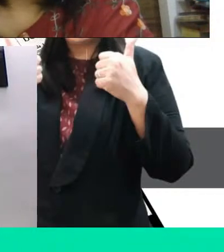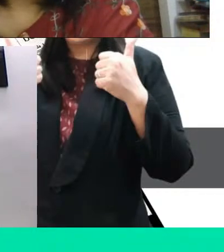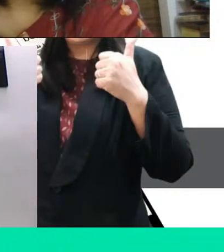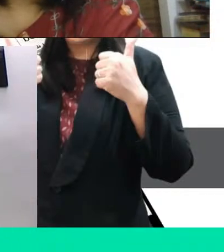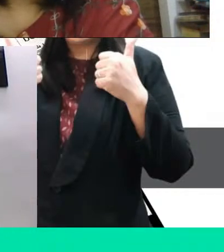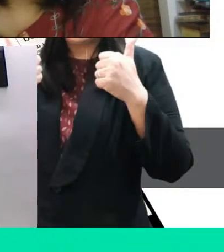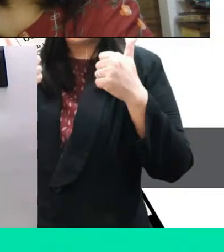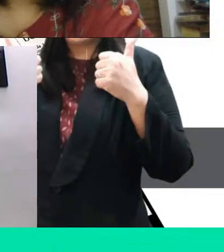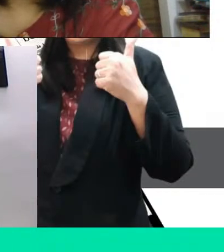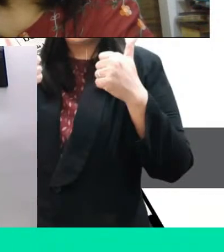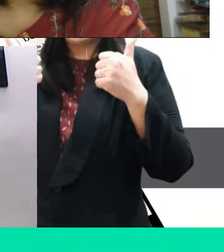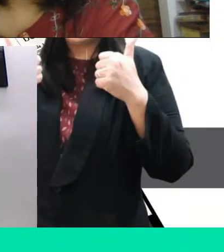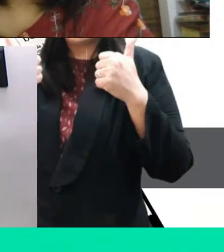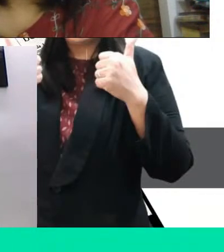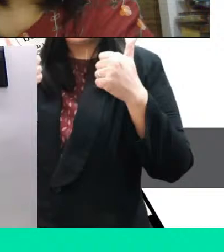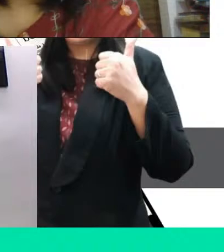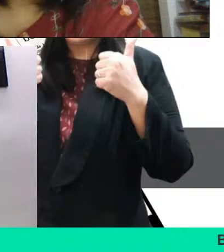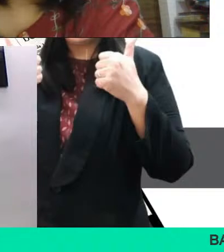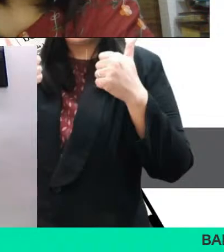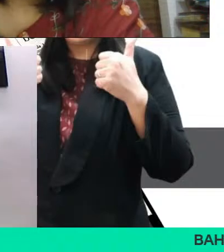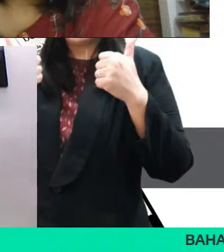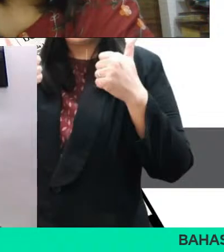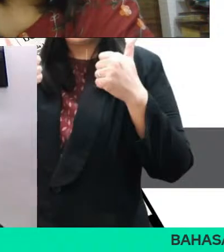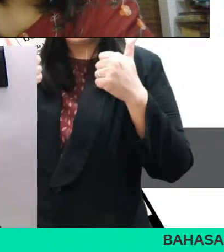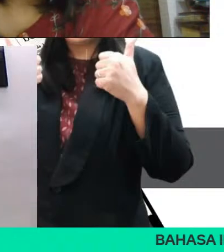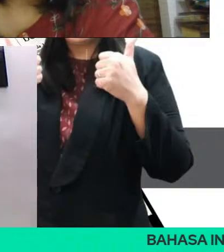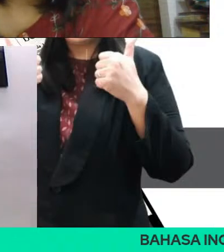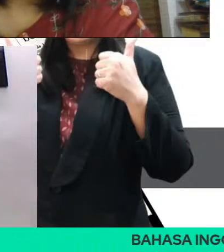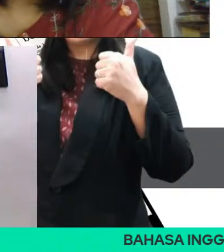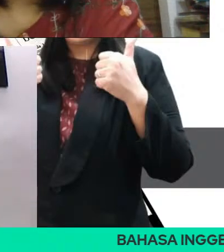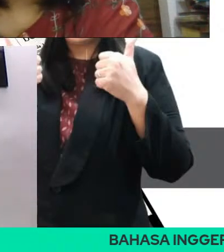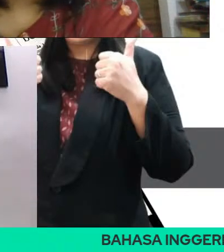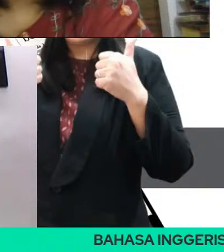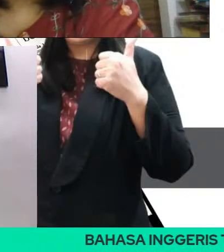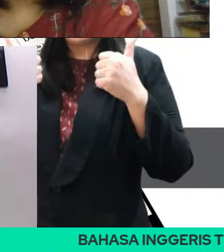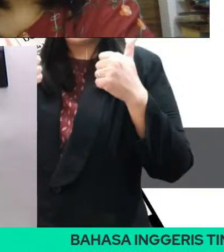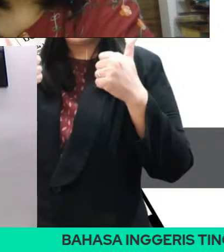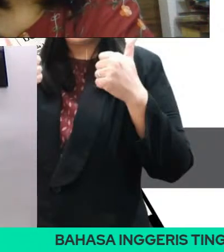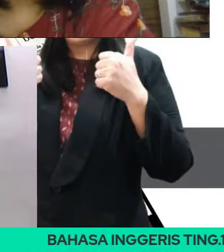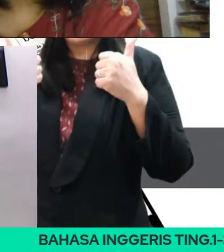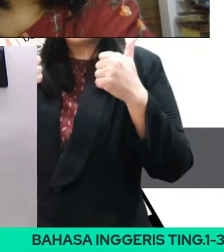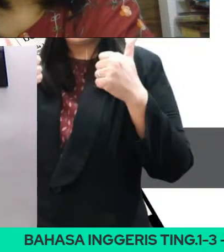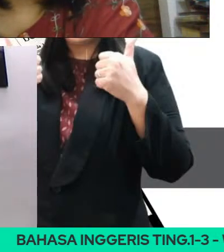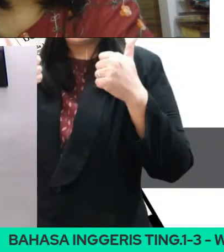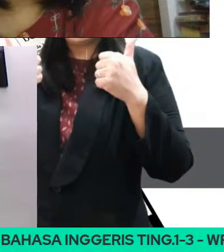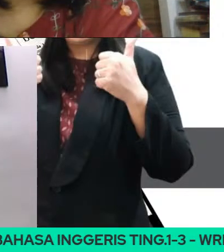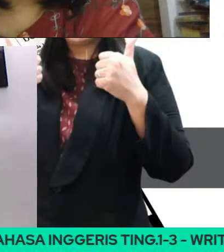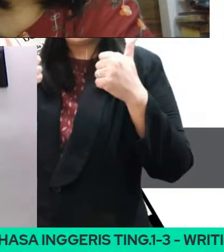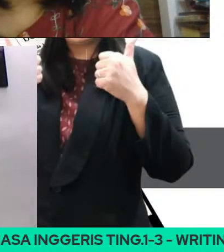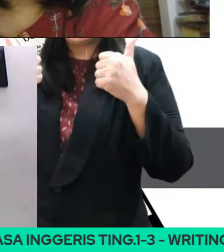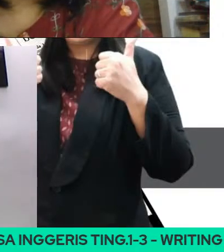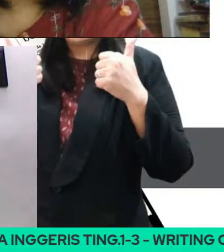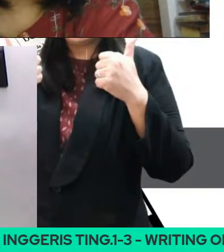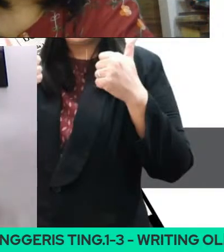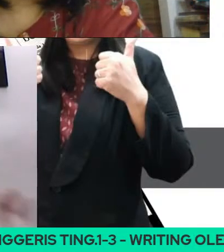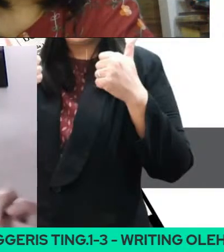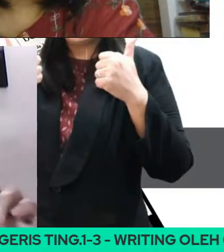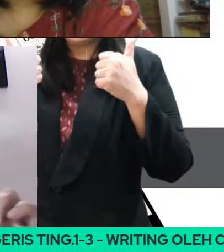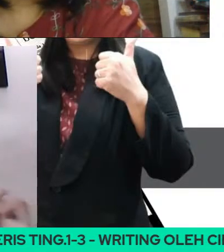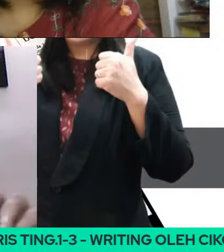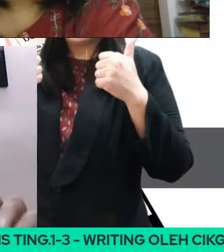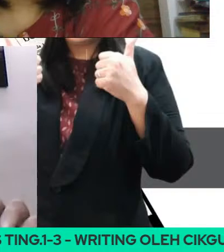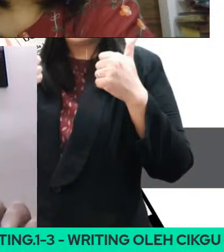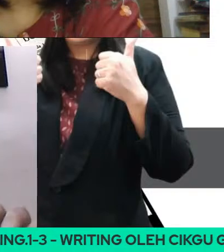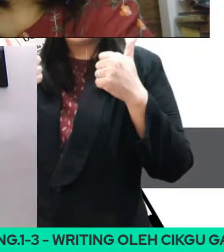you want to do. But before that, you need to write some short notes and